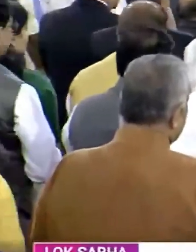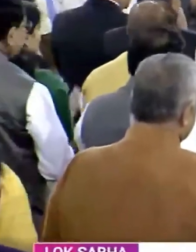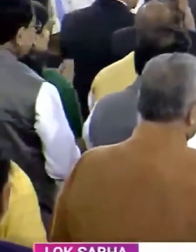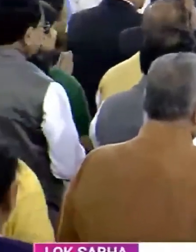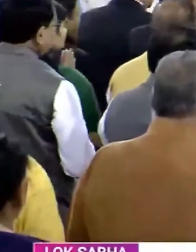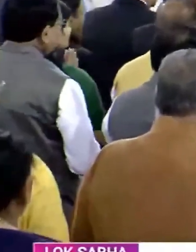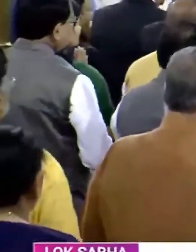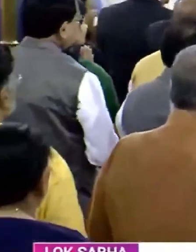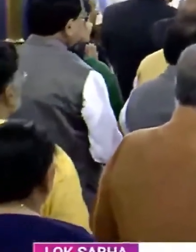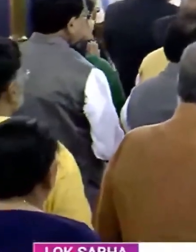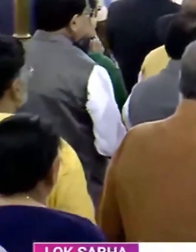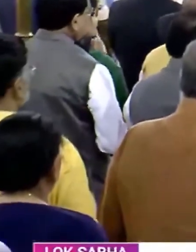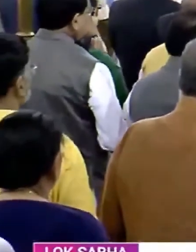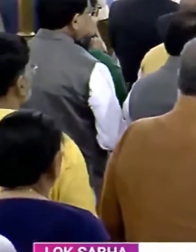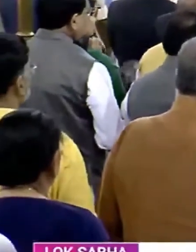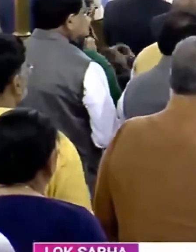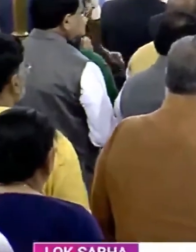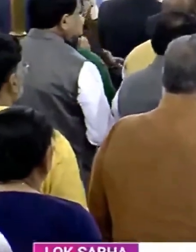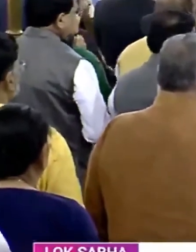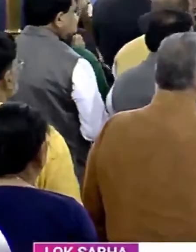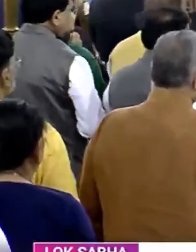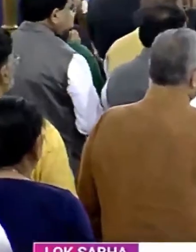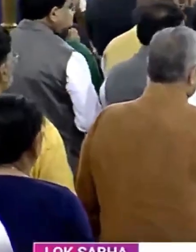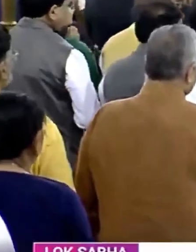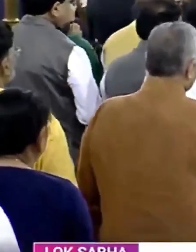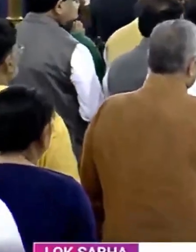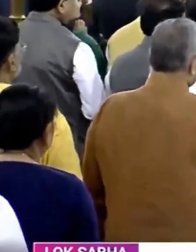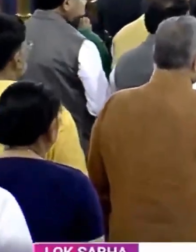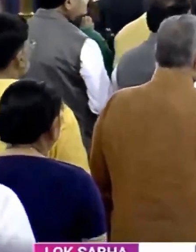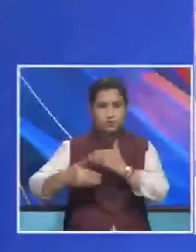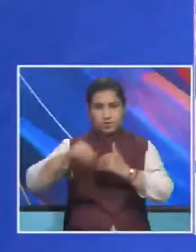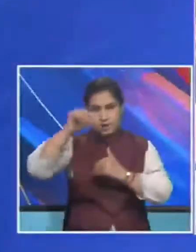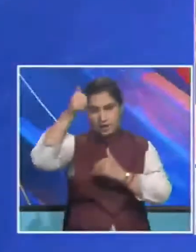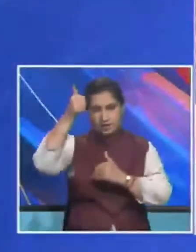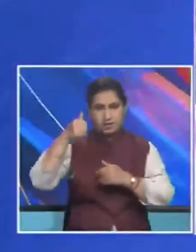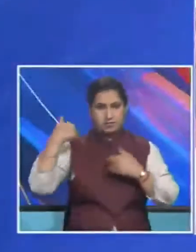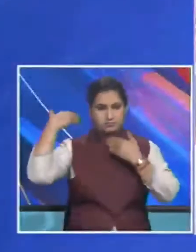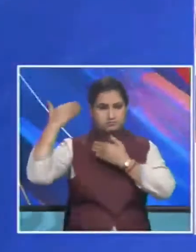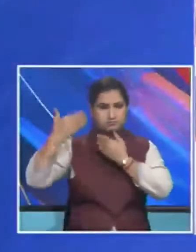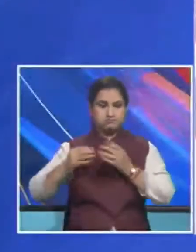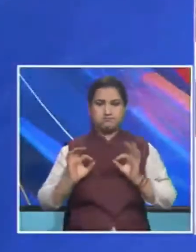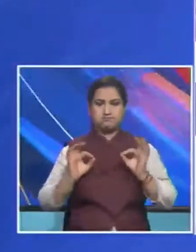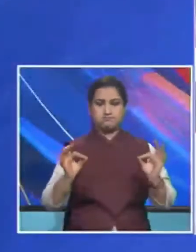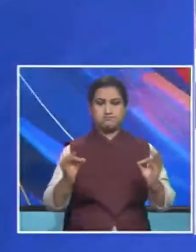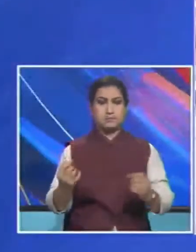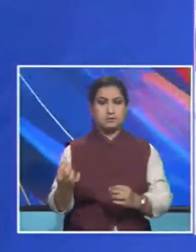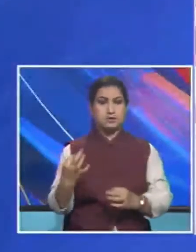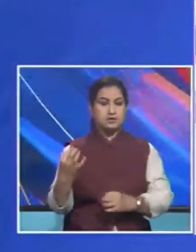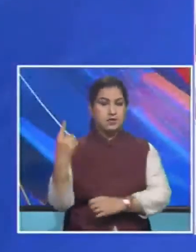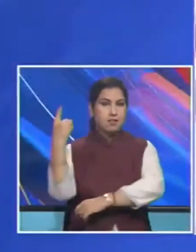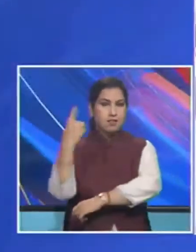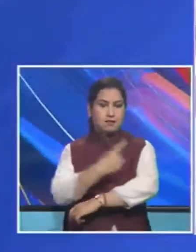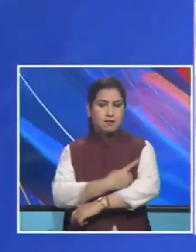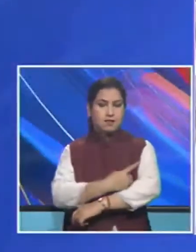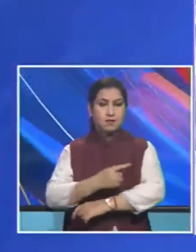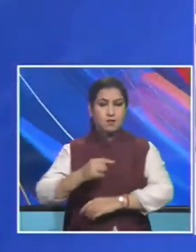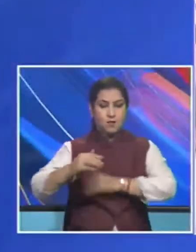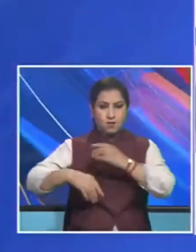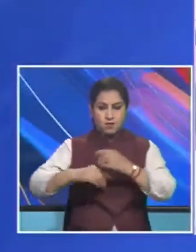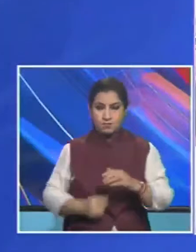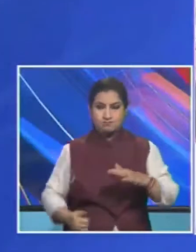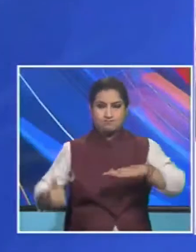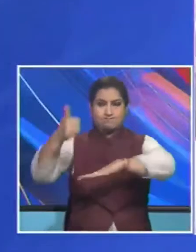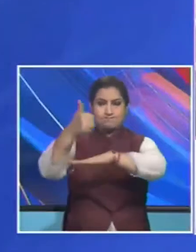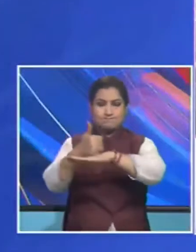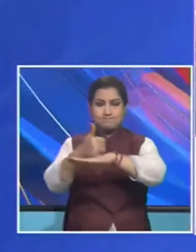So 25th of July, yet again going down in Indian history as a significant day. The 10th successive president to have